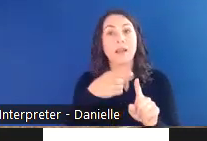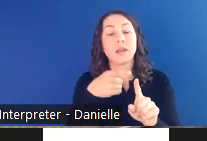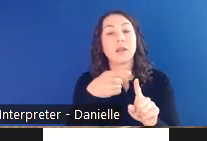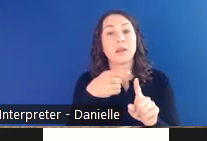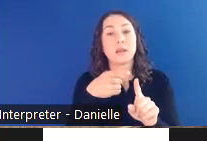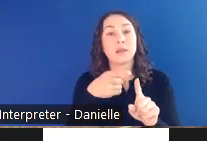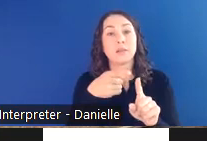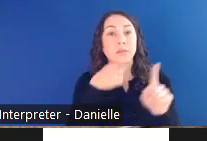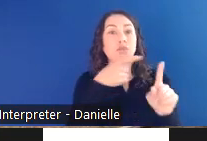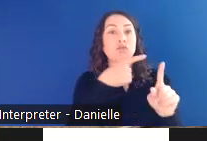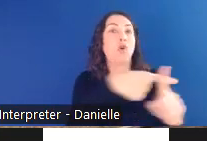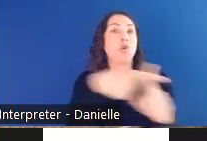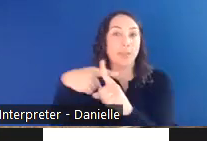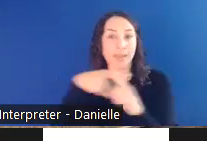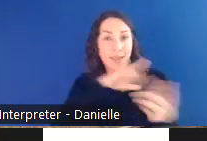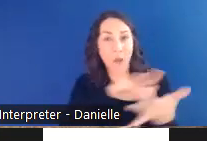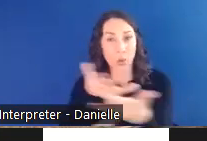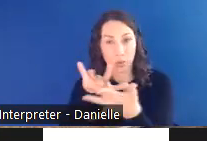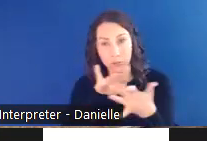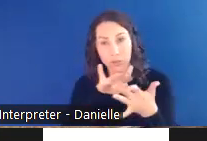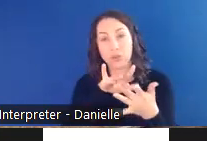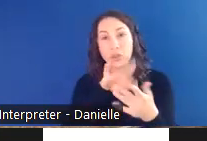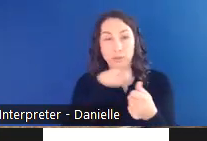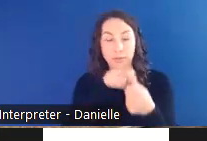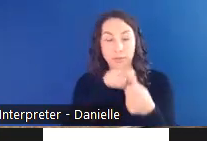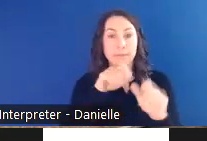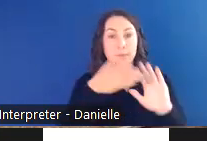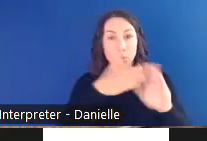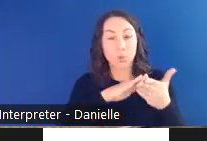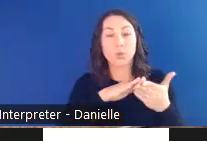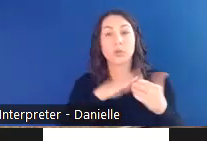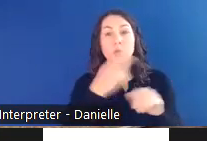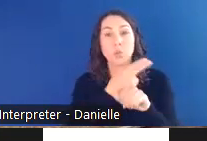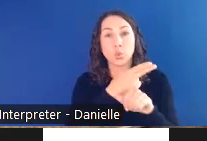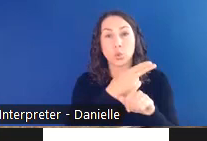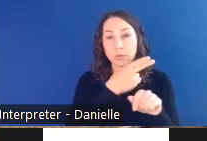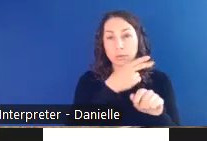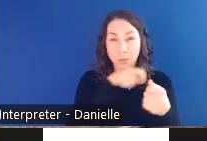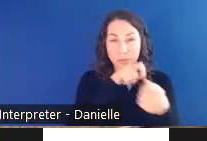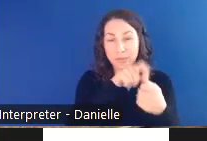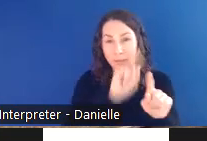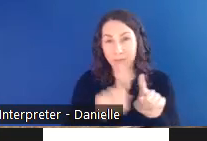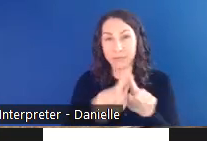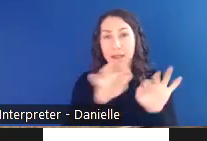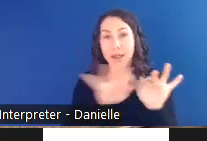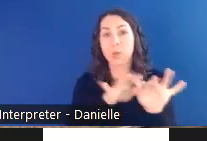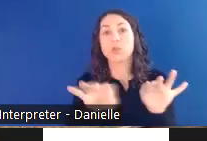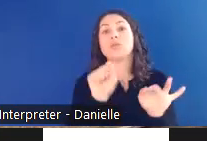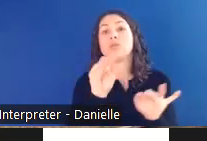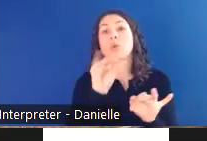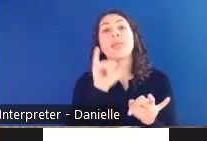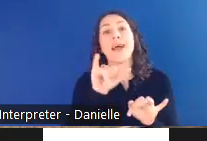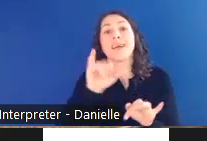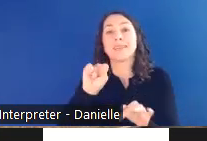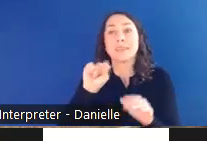outreach to certain communities with various different languages. So that is an active coordination